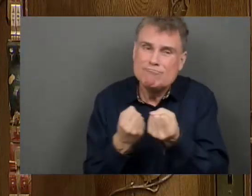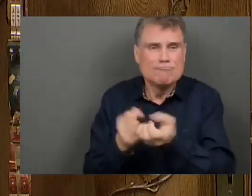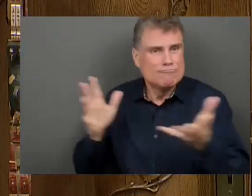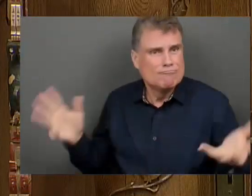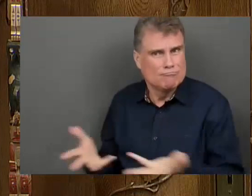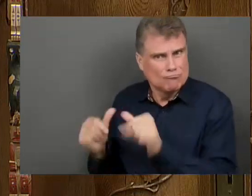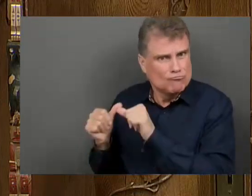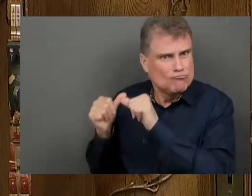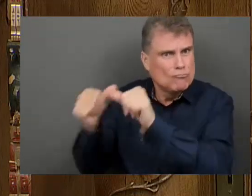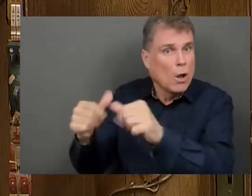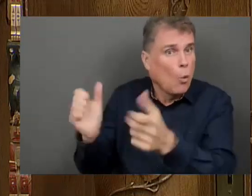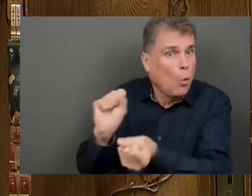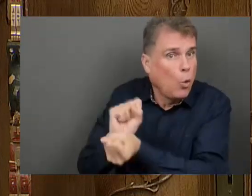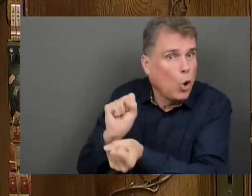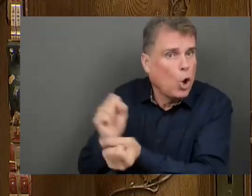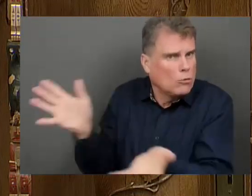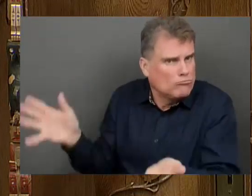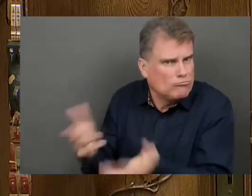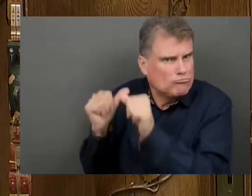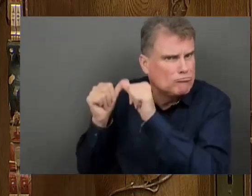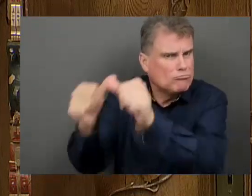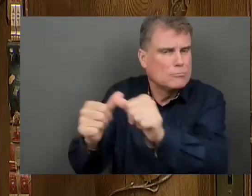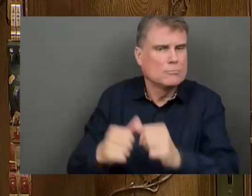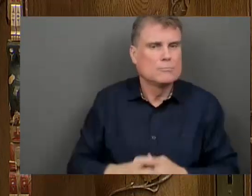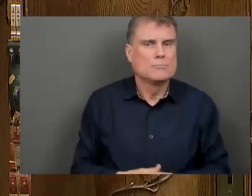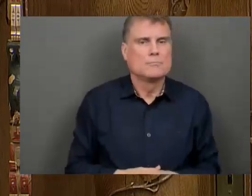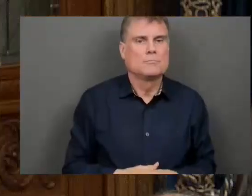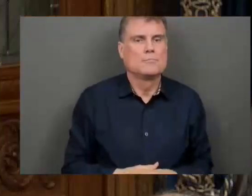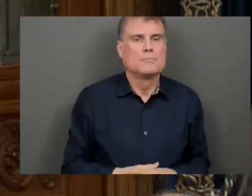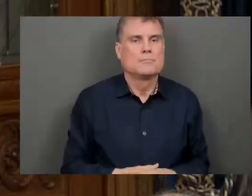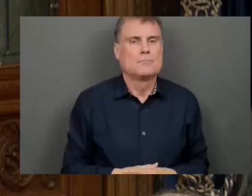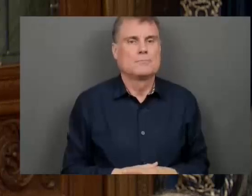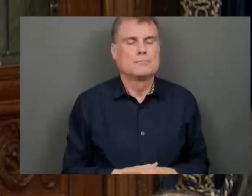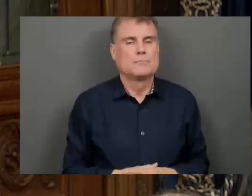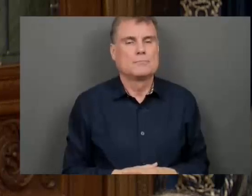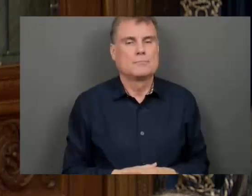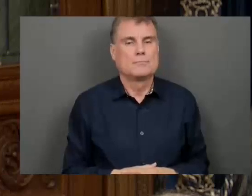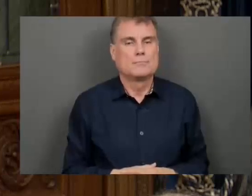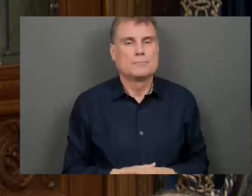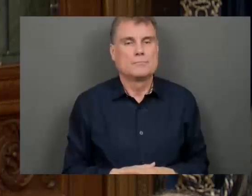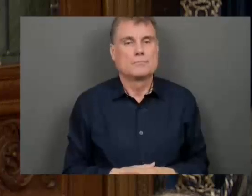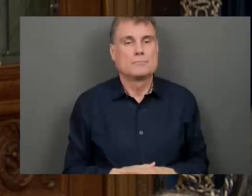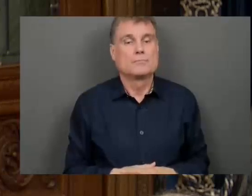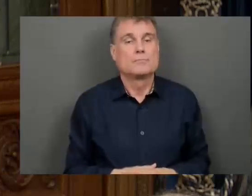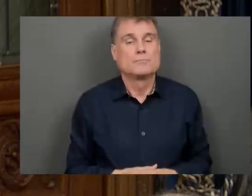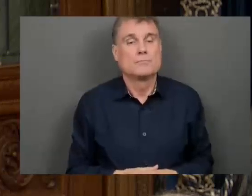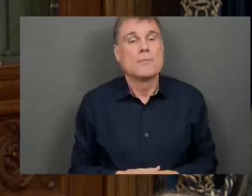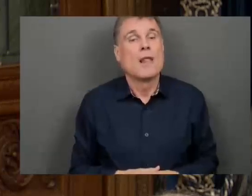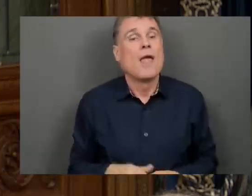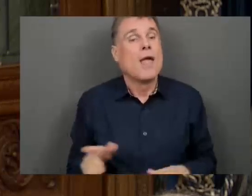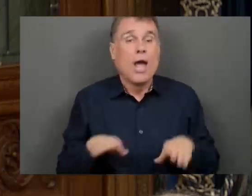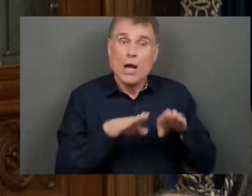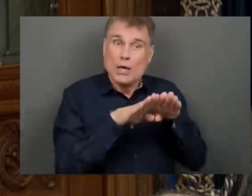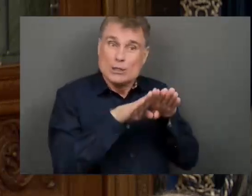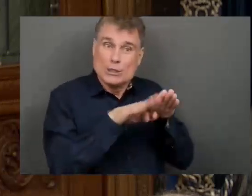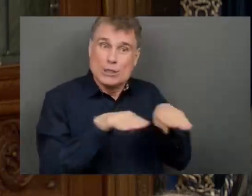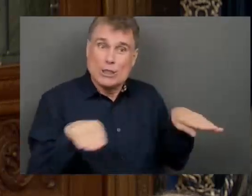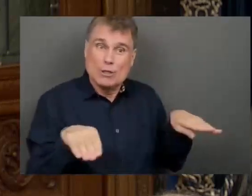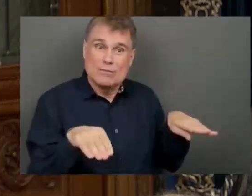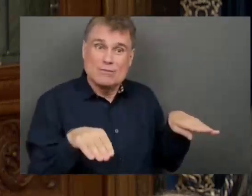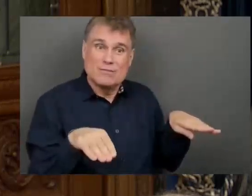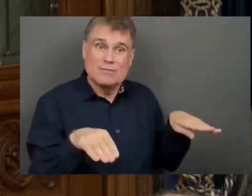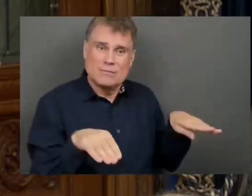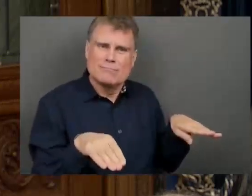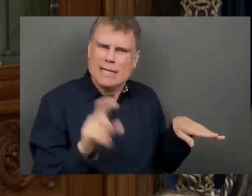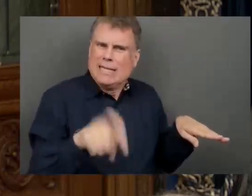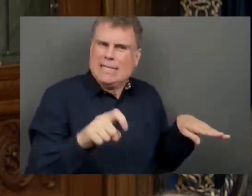Member for Abbotsford Mission. Mr. Speaker, children deserve our love, our support, and our protection. But in British Columbia, while children